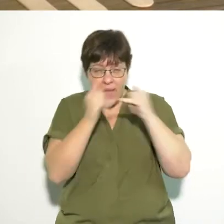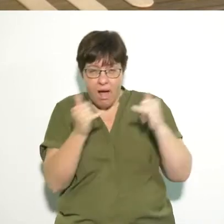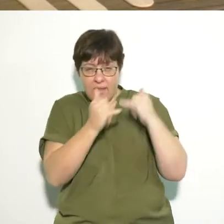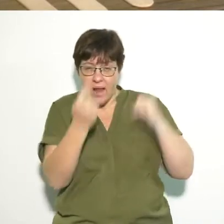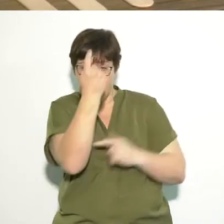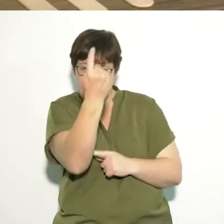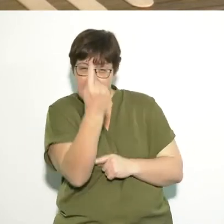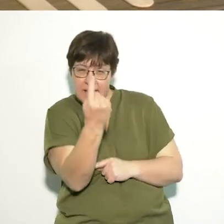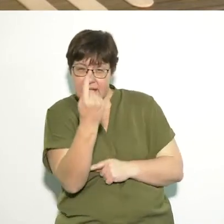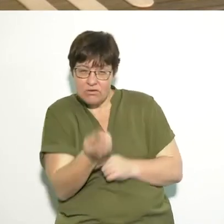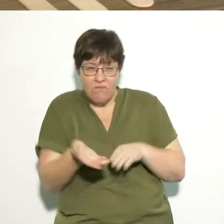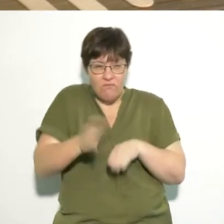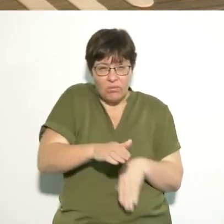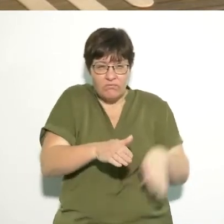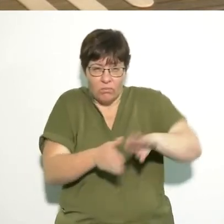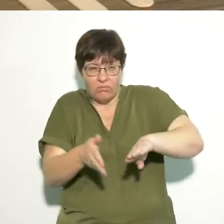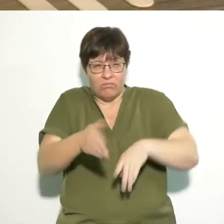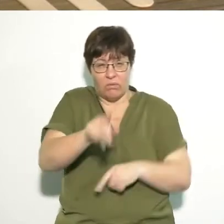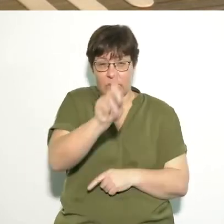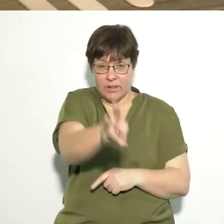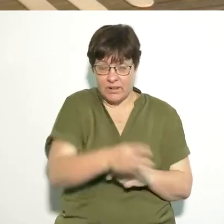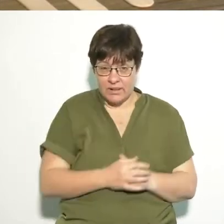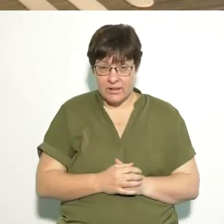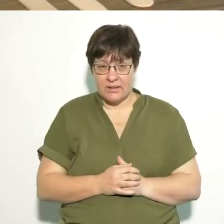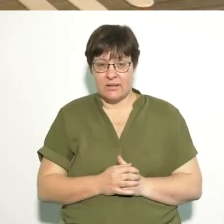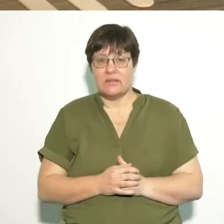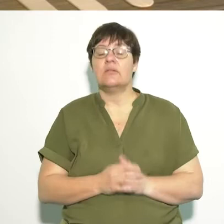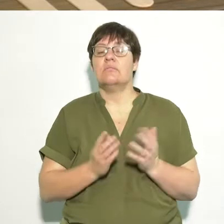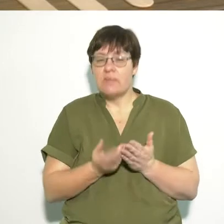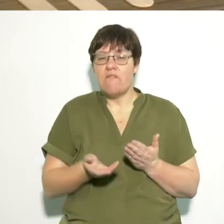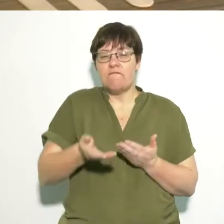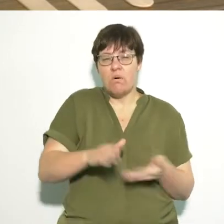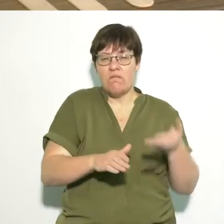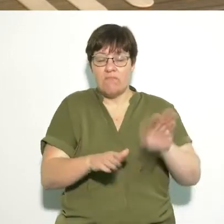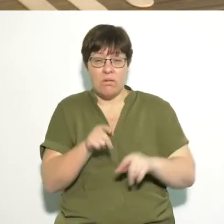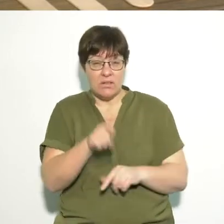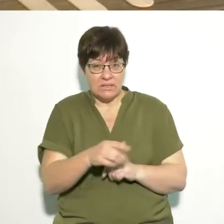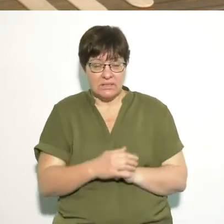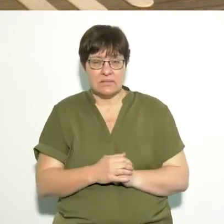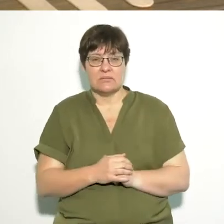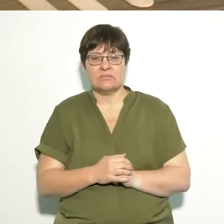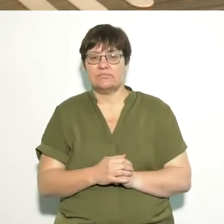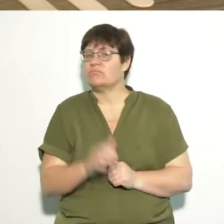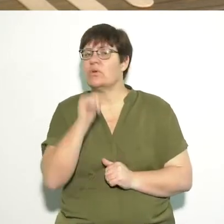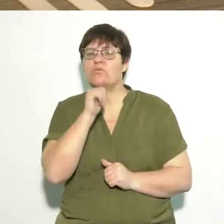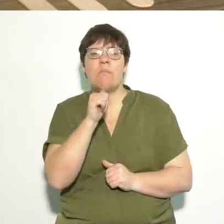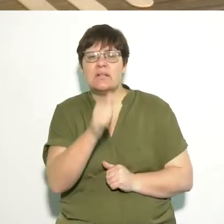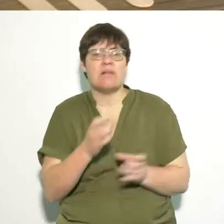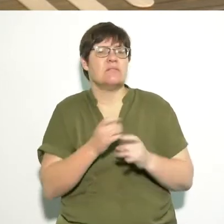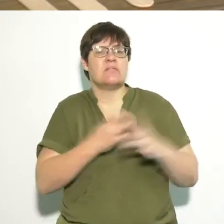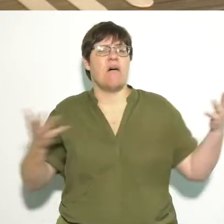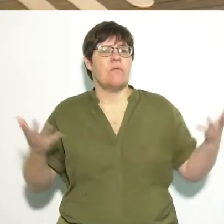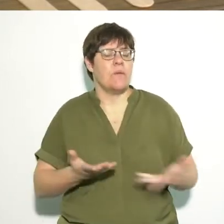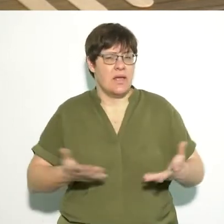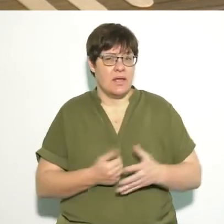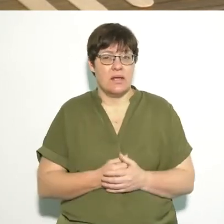each and every solid line that I see. So I'm folding, and it doesn't matter where